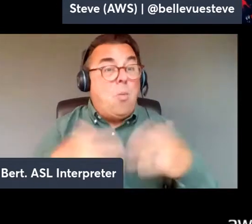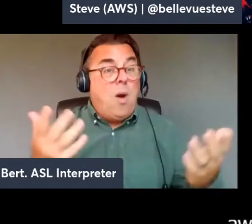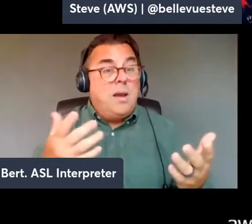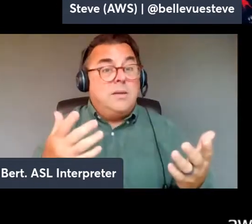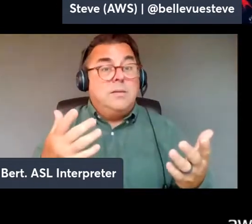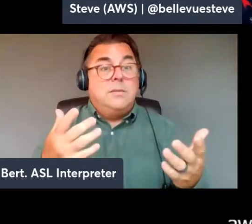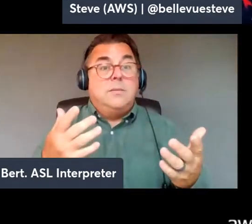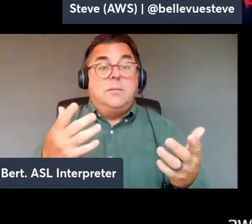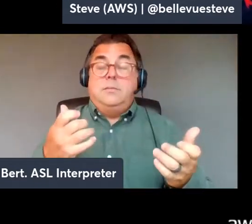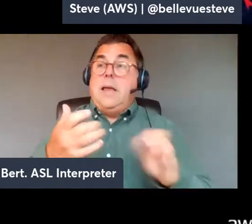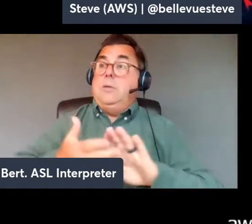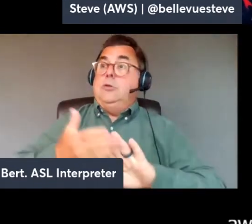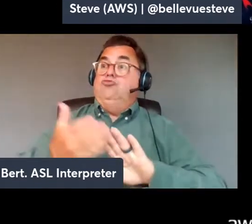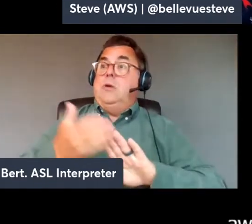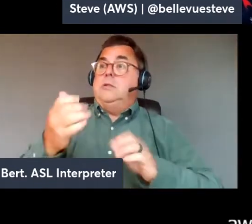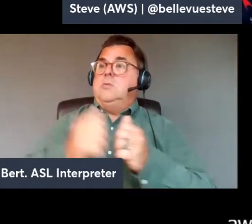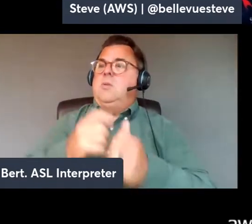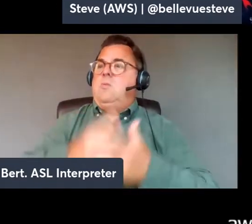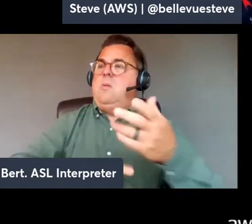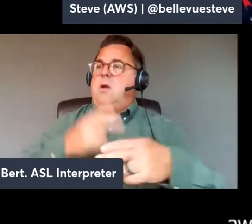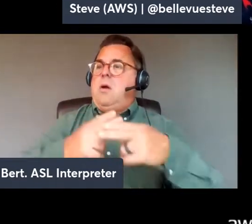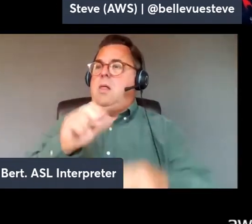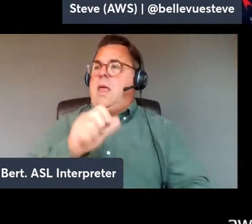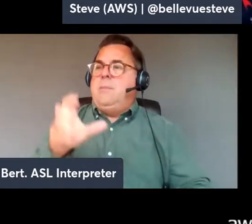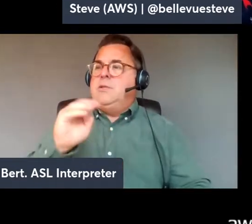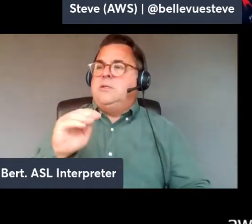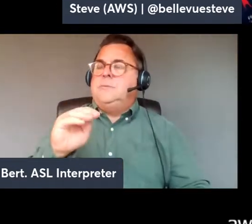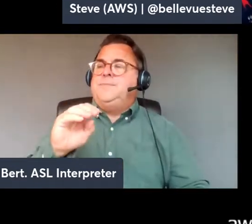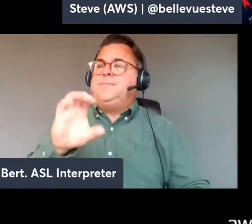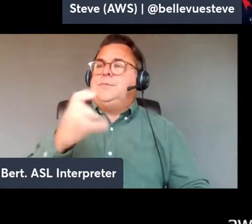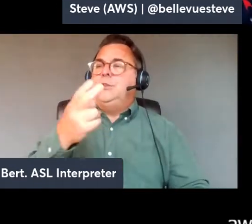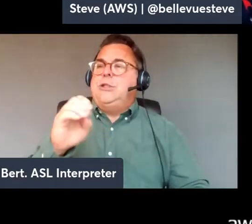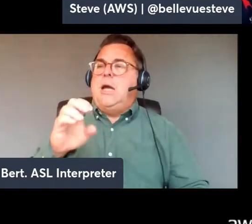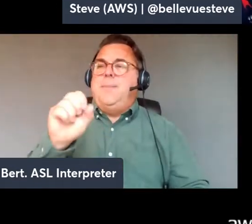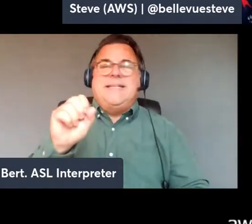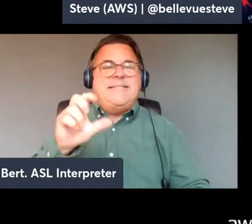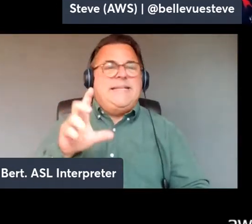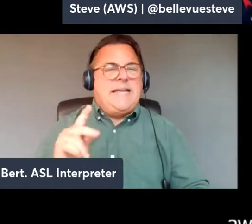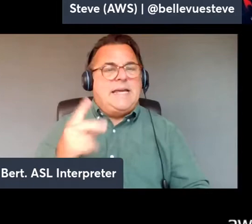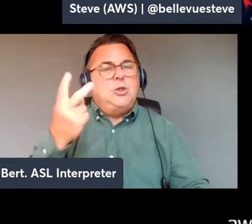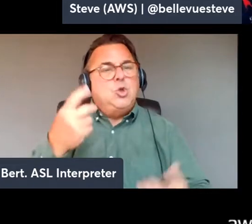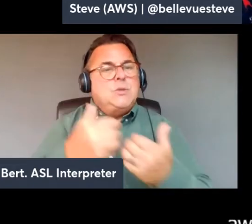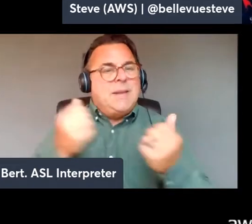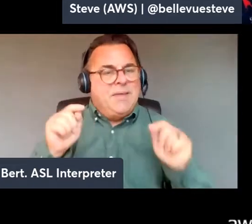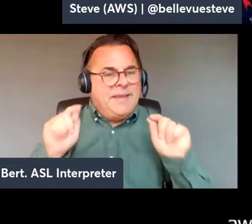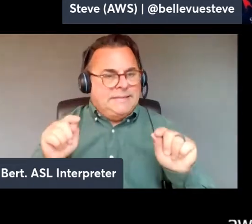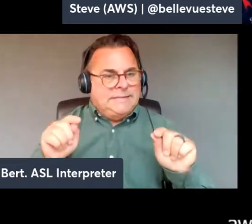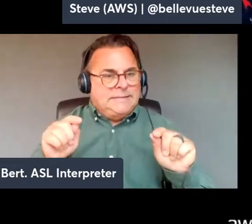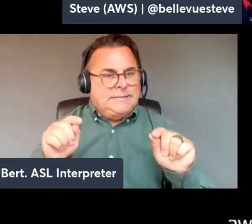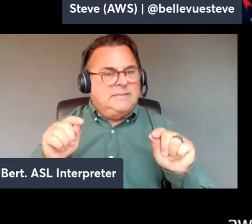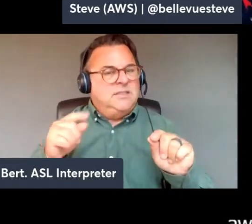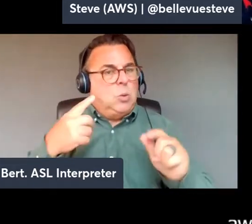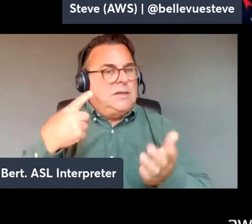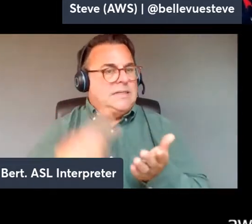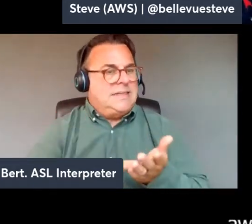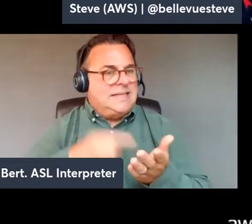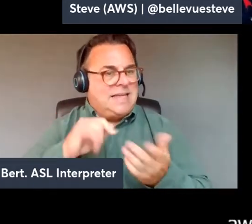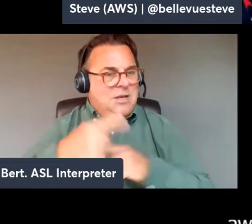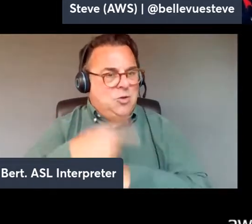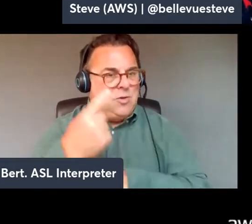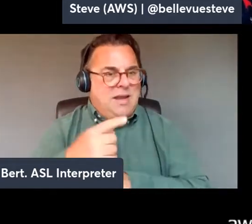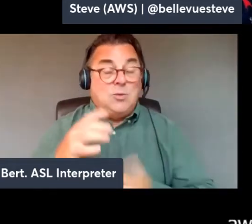now runs on, what's called the Amazon Chime SDK. So they are two different things. And that's what we're here to talk about today is the